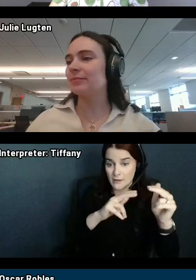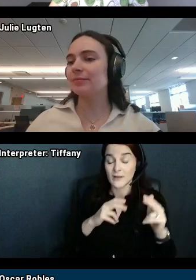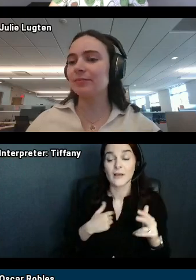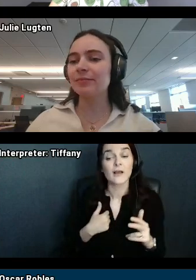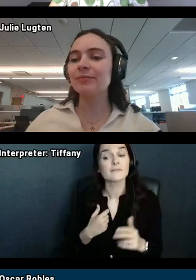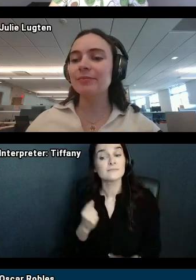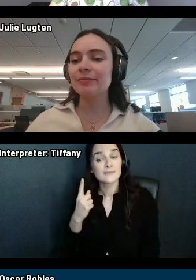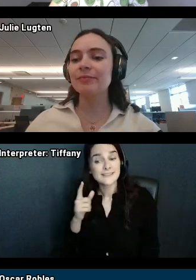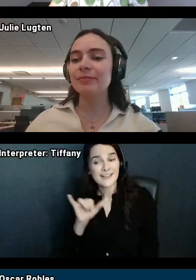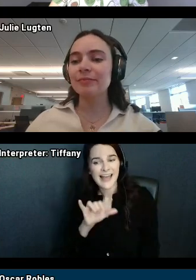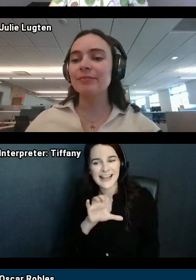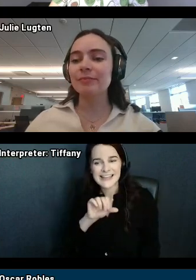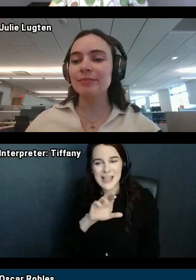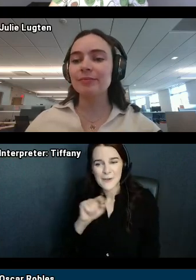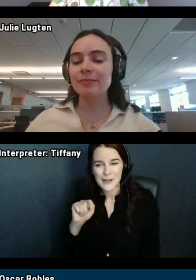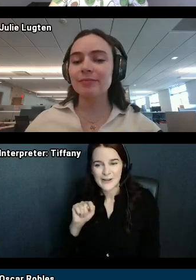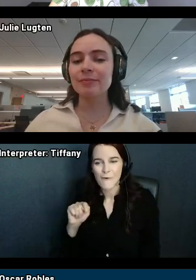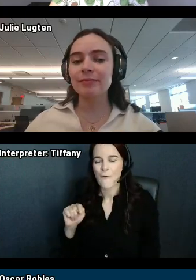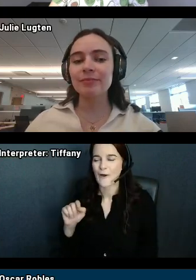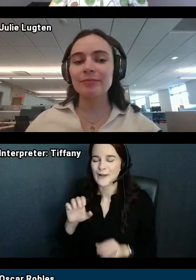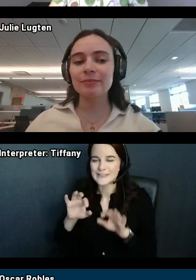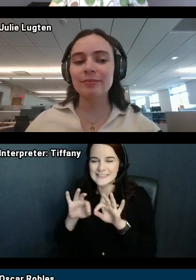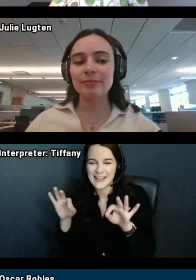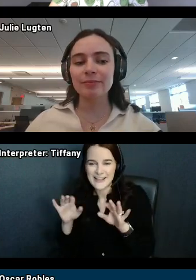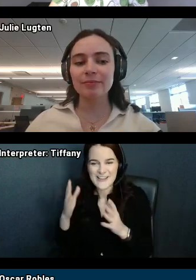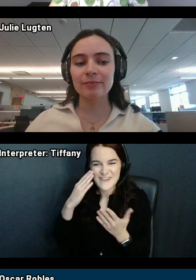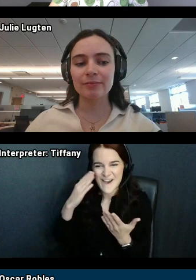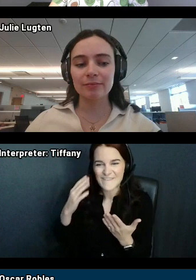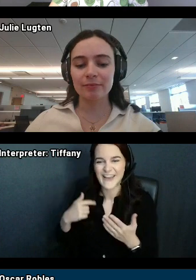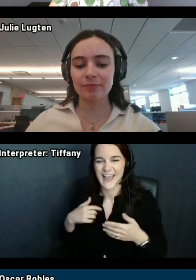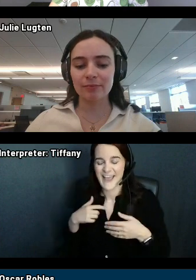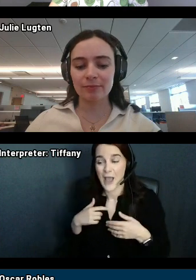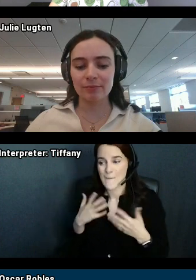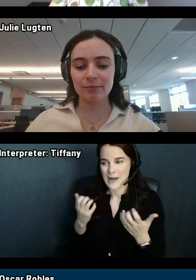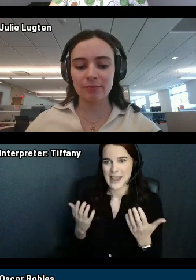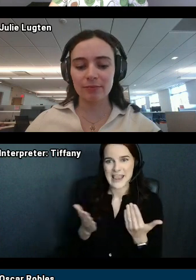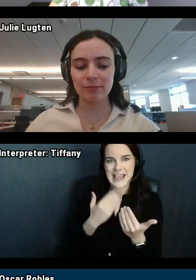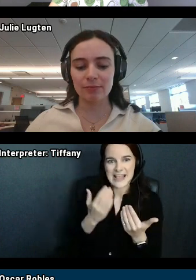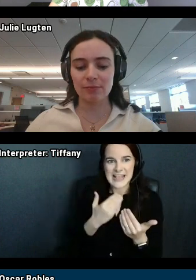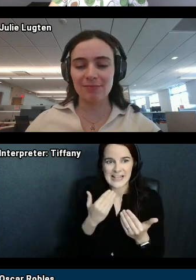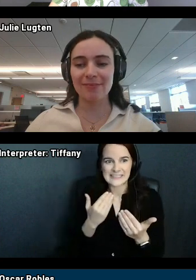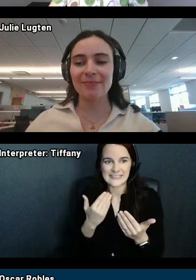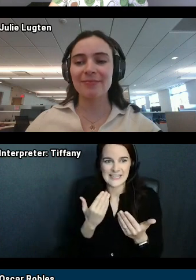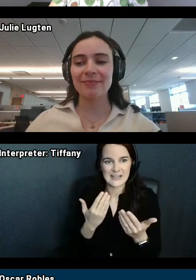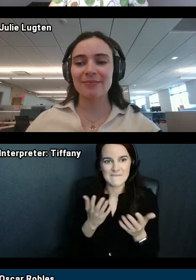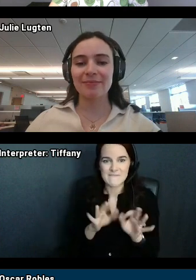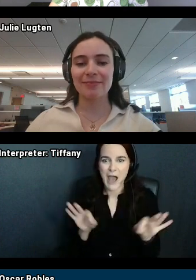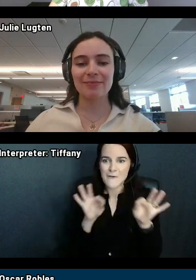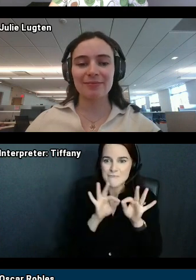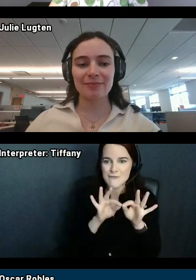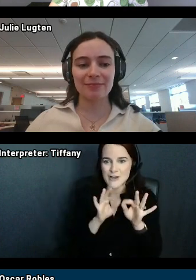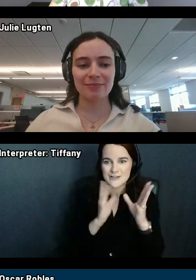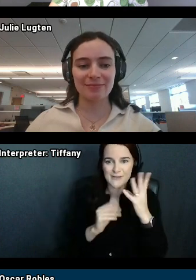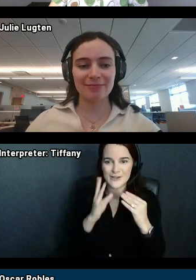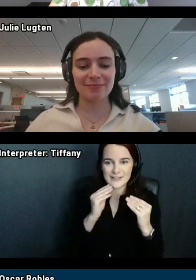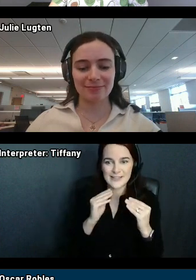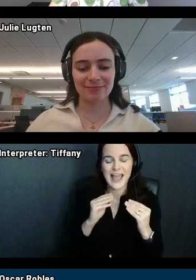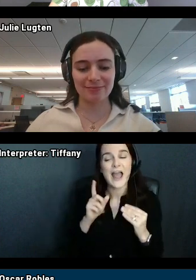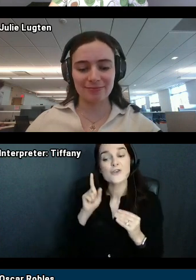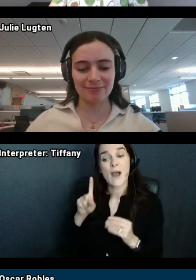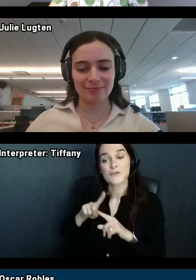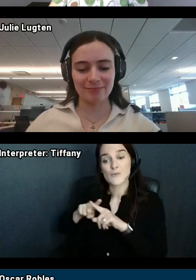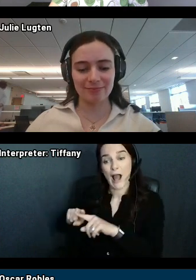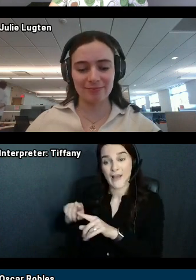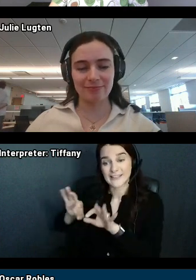valuable experience as the carrot of making their jobs easier. And without that, you'll have to solely rely on the stick of